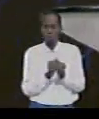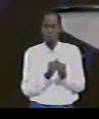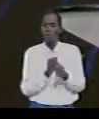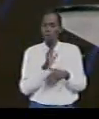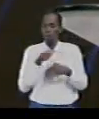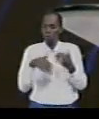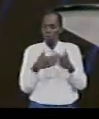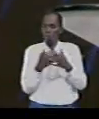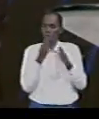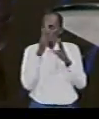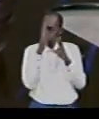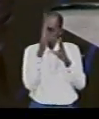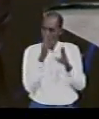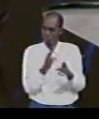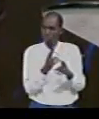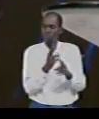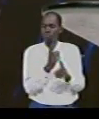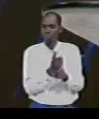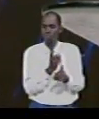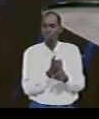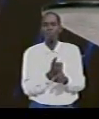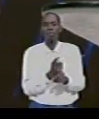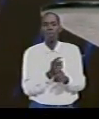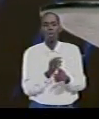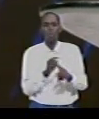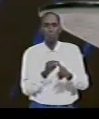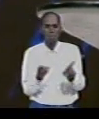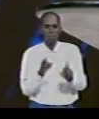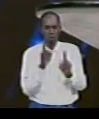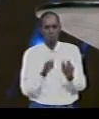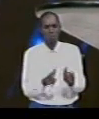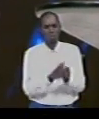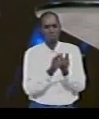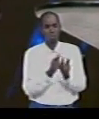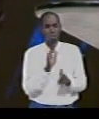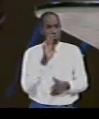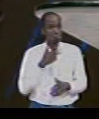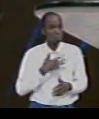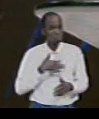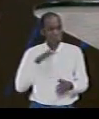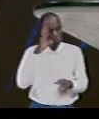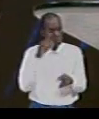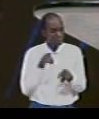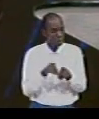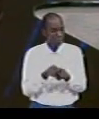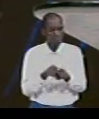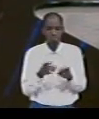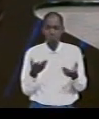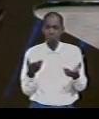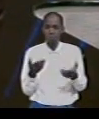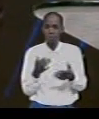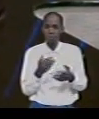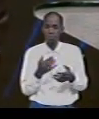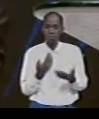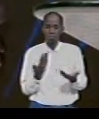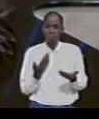him, but my brother, what you are doing is leading